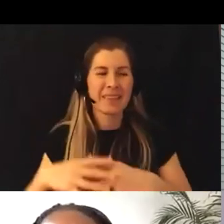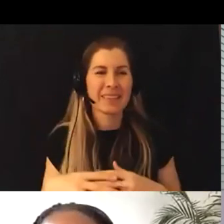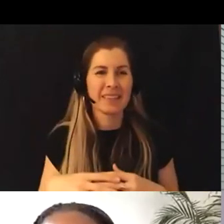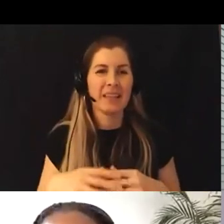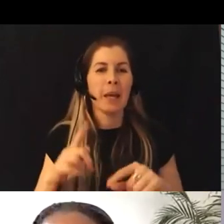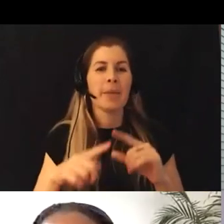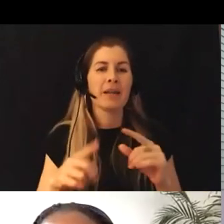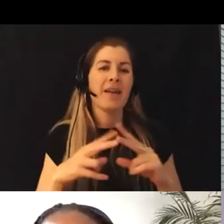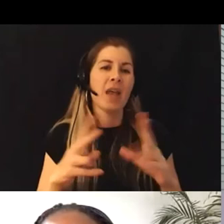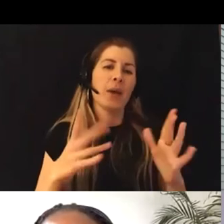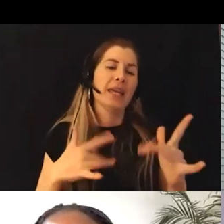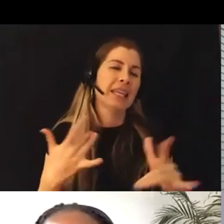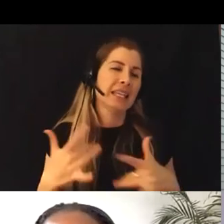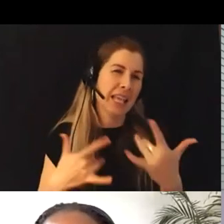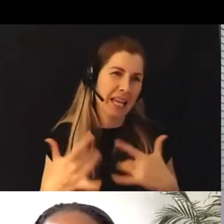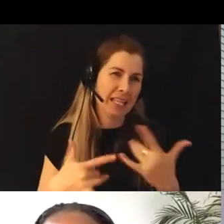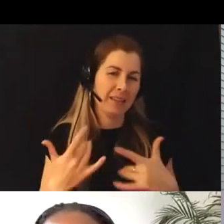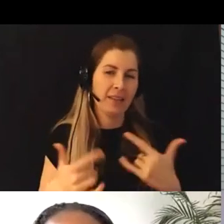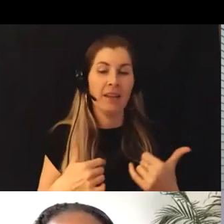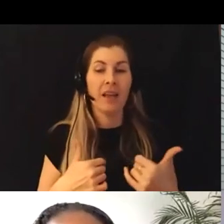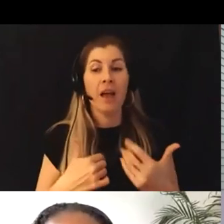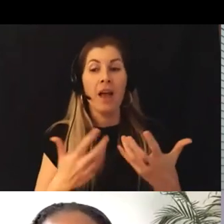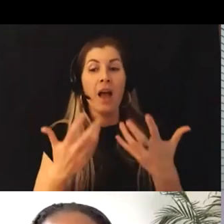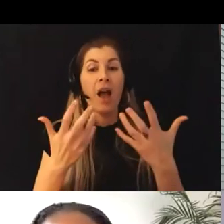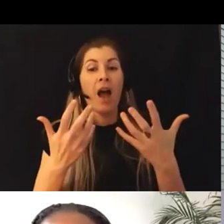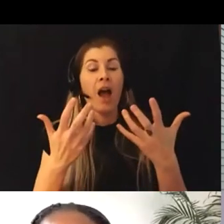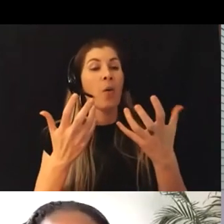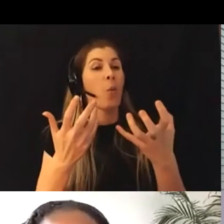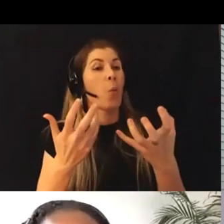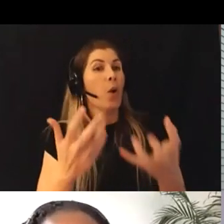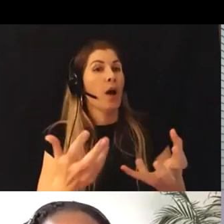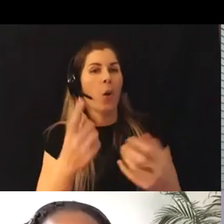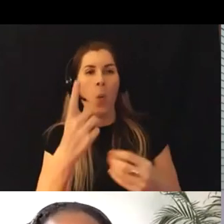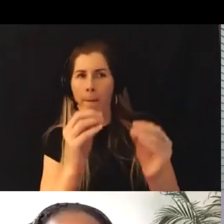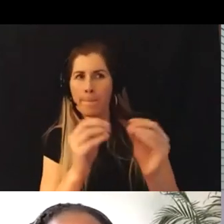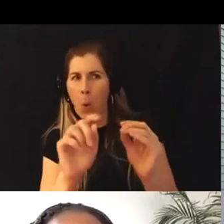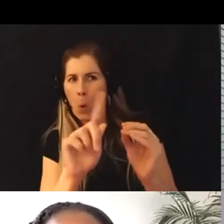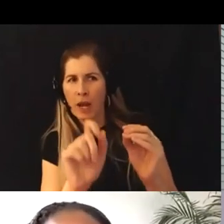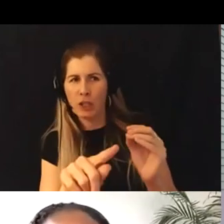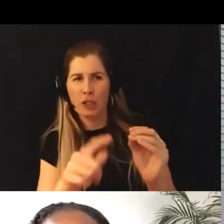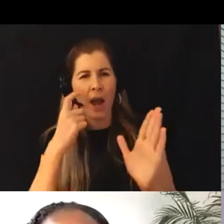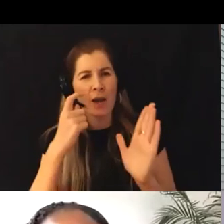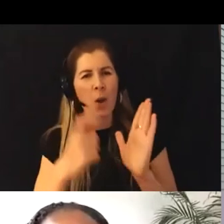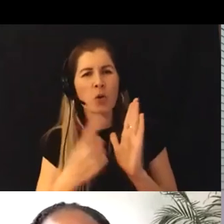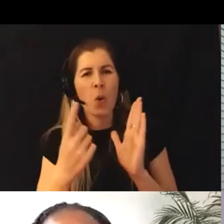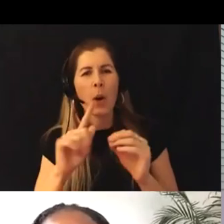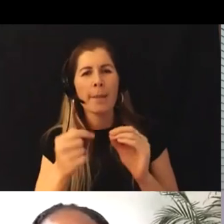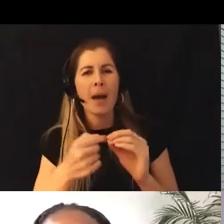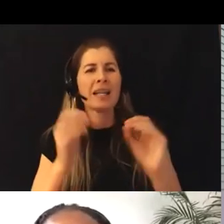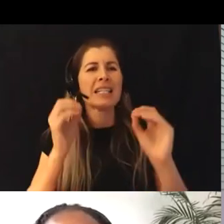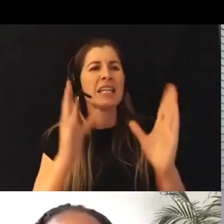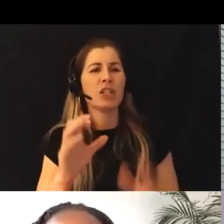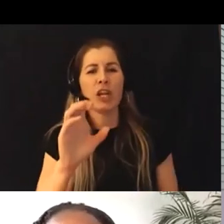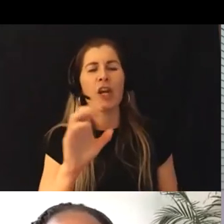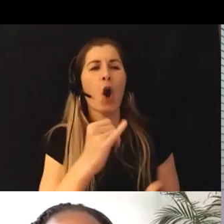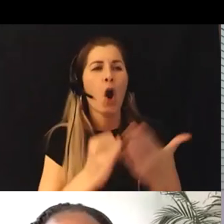very exciting. I want to allow Jim to elevate one more question. I know there was a question about teaching artist credential, and then we will move